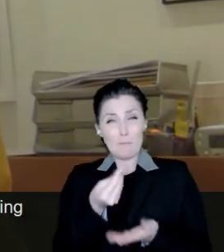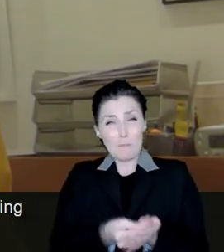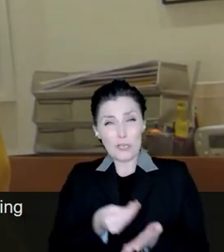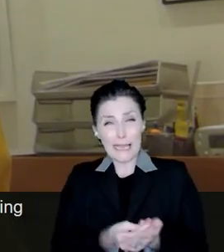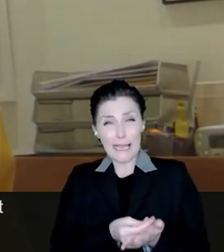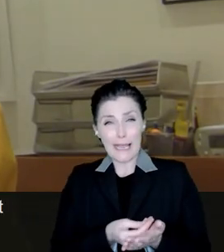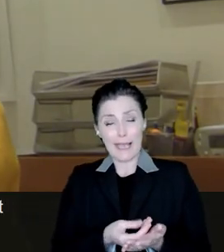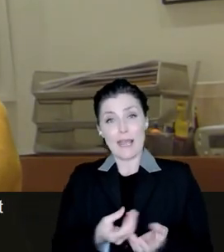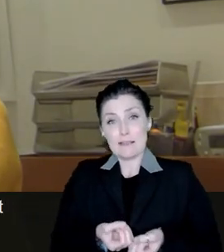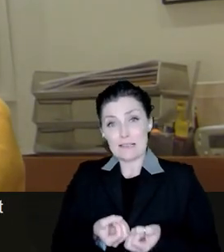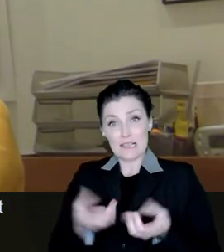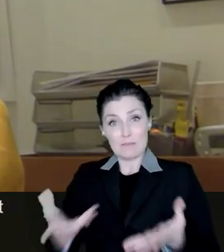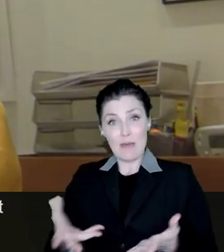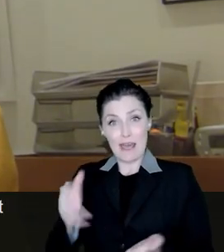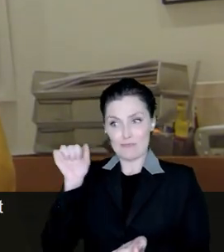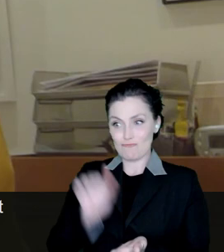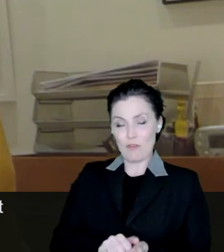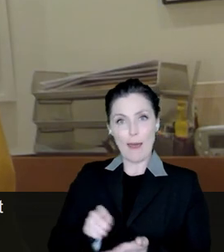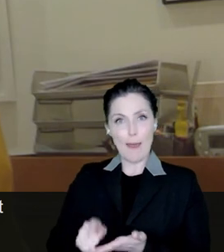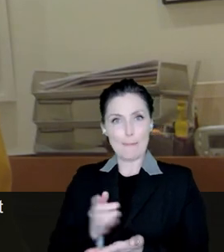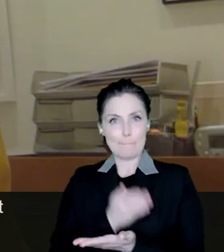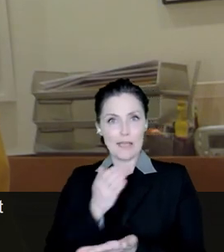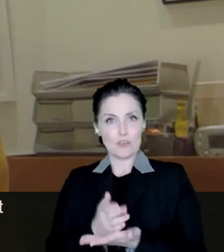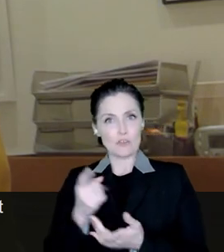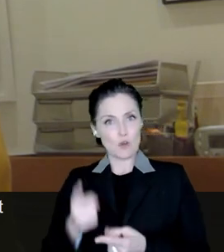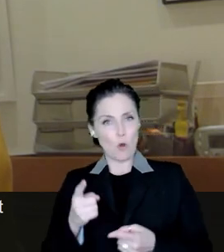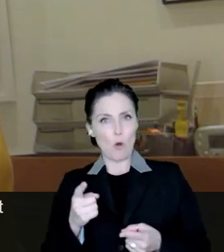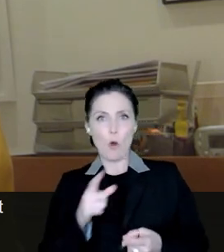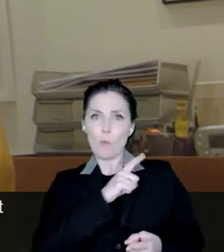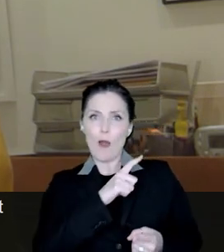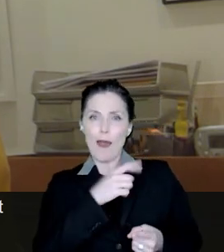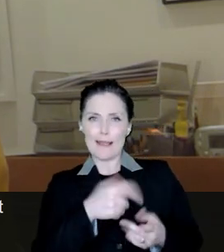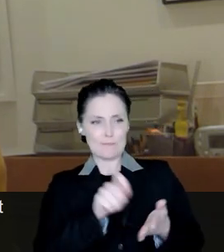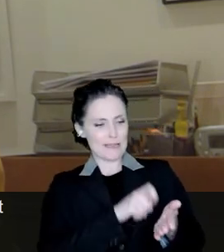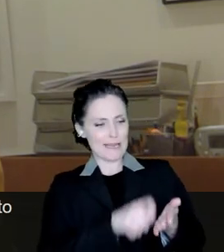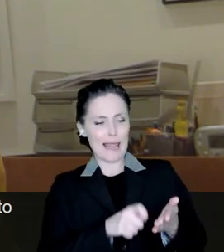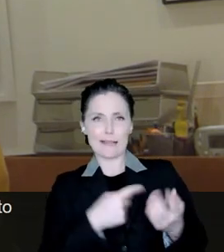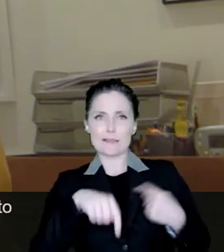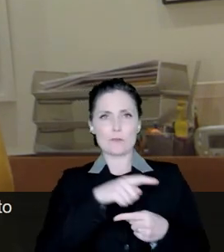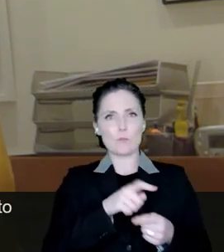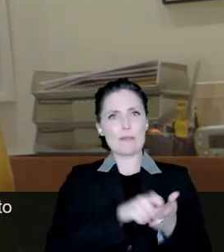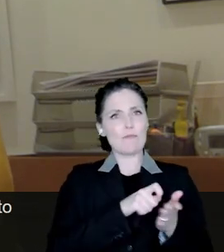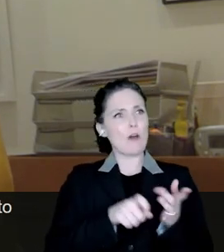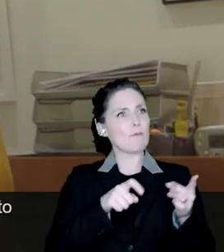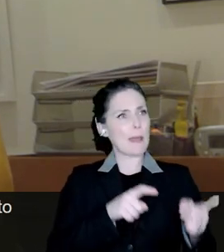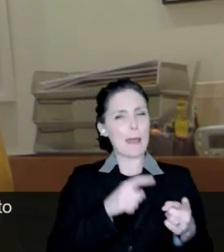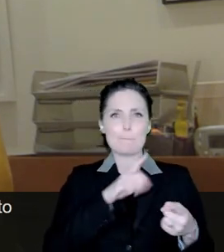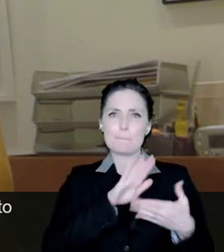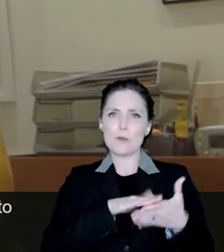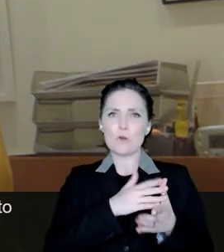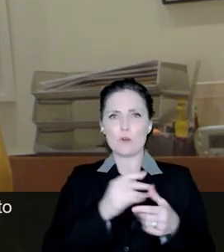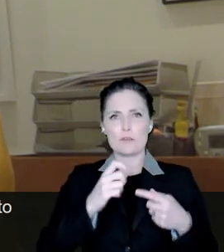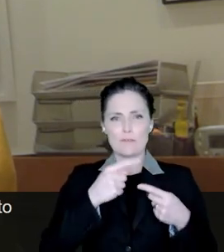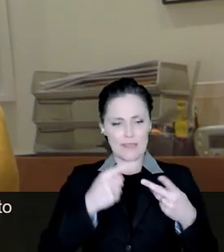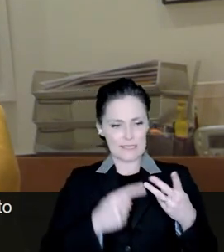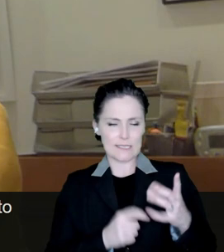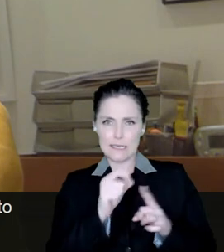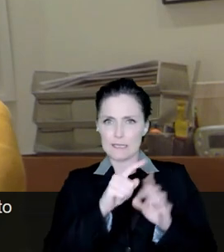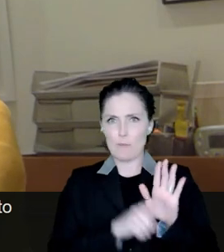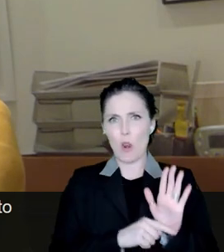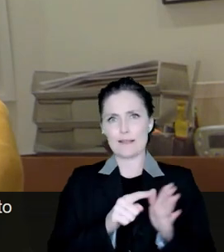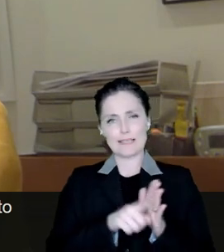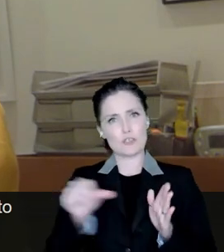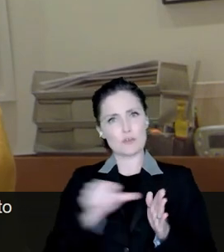that money according to what he or she has been elected on. And what we've seen since the start of the pandemic is the government trying